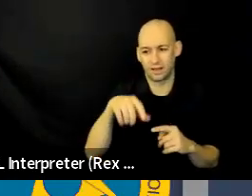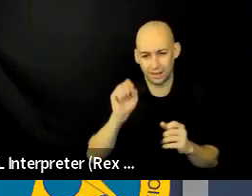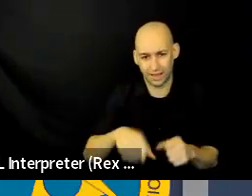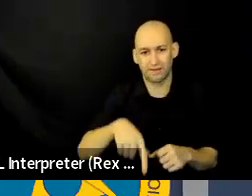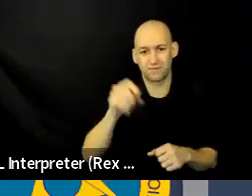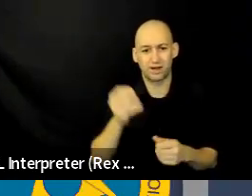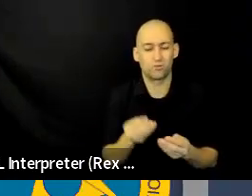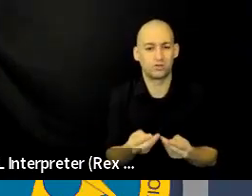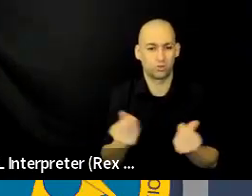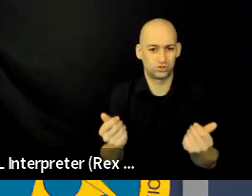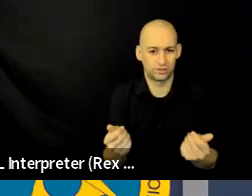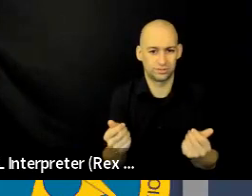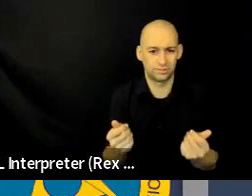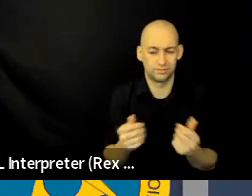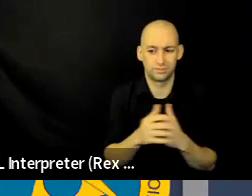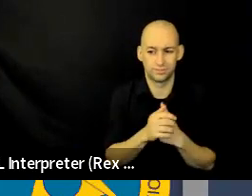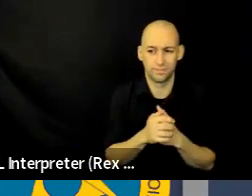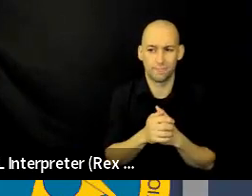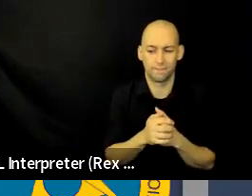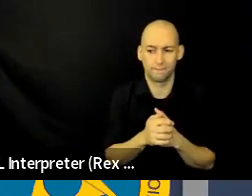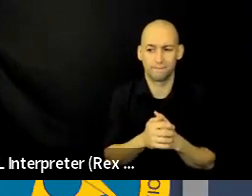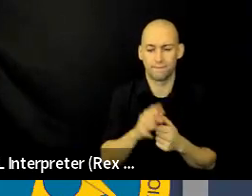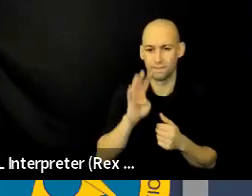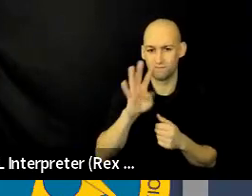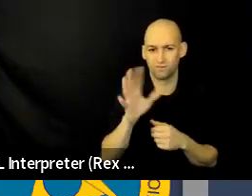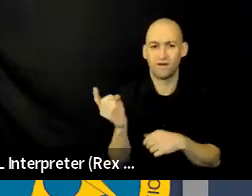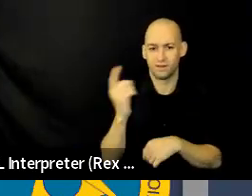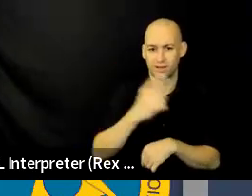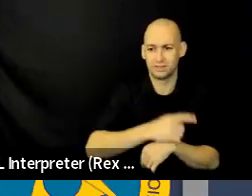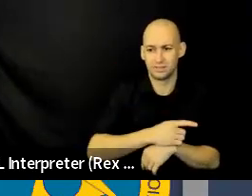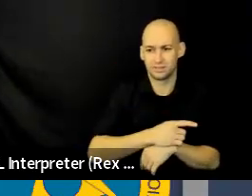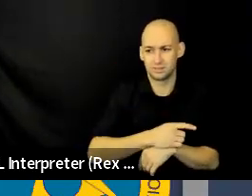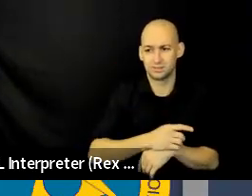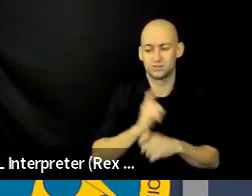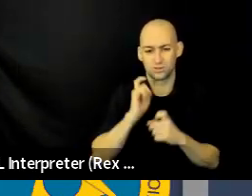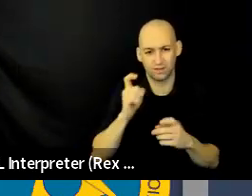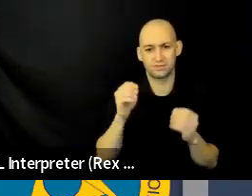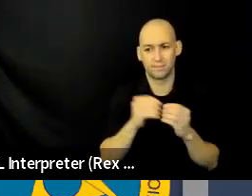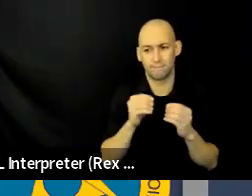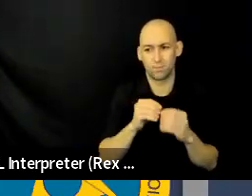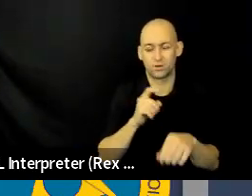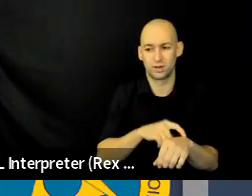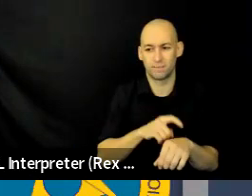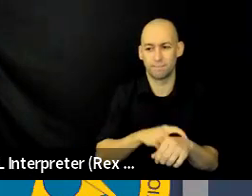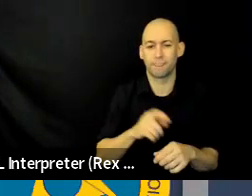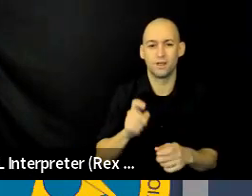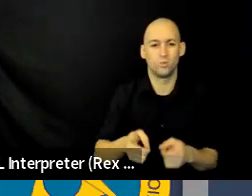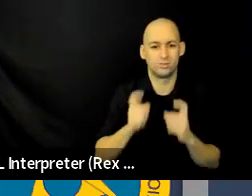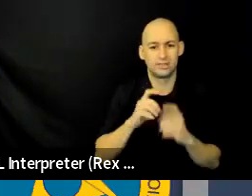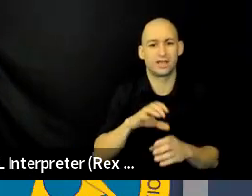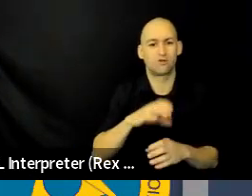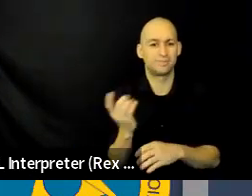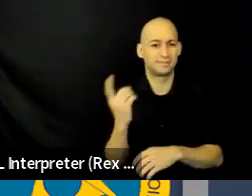resolution. It actually looks like it's about 45 days, so gives them even more. Well, take Christmas Day off. Yeah.